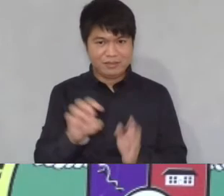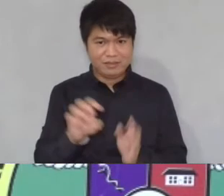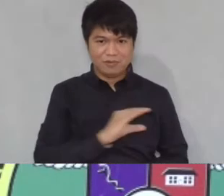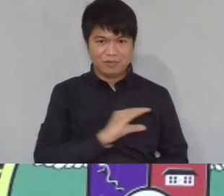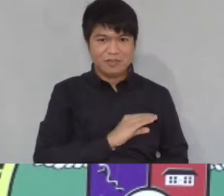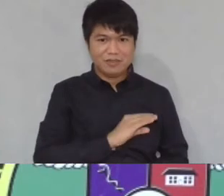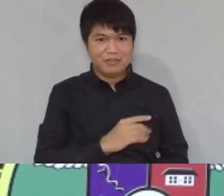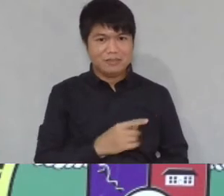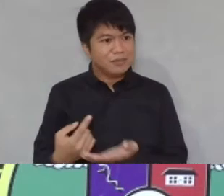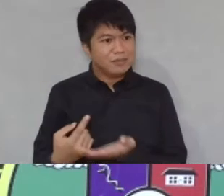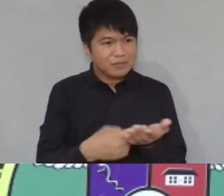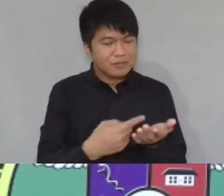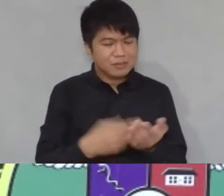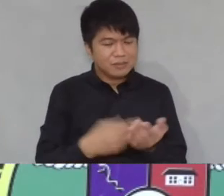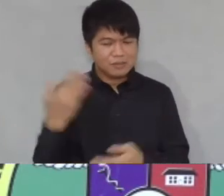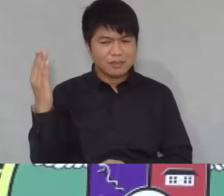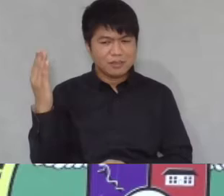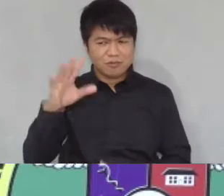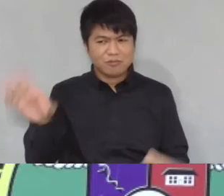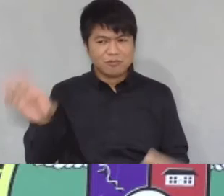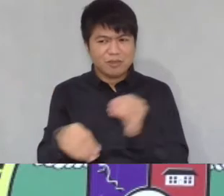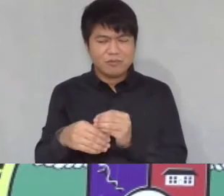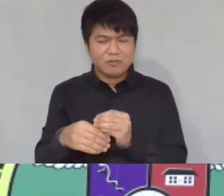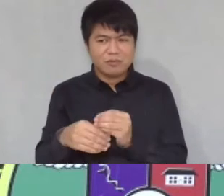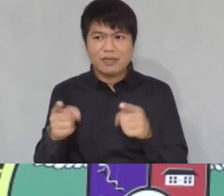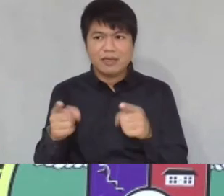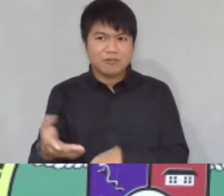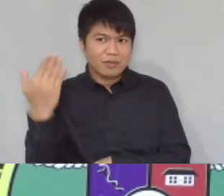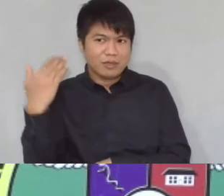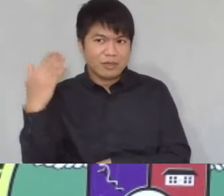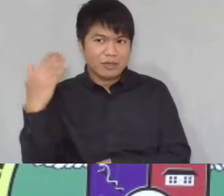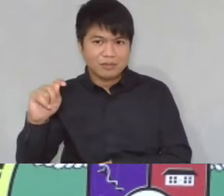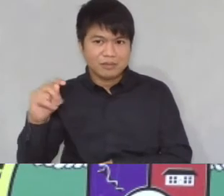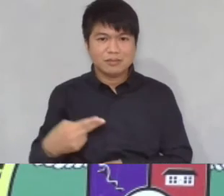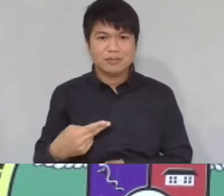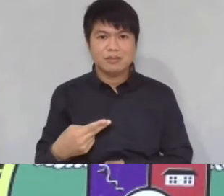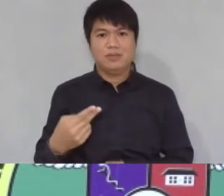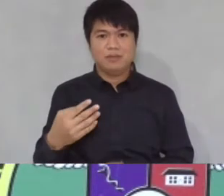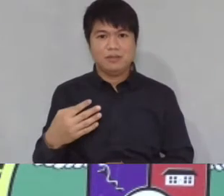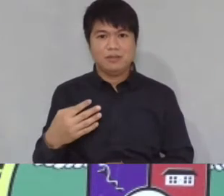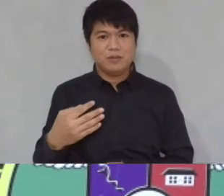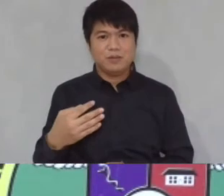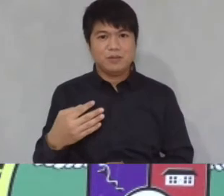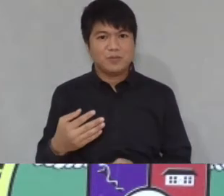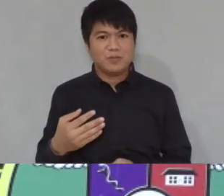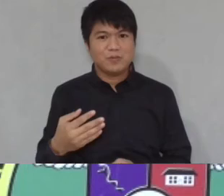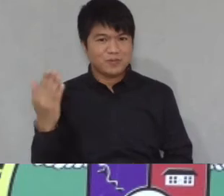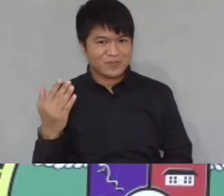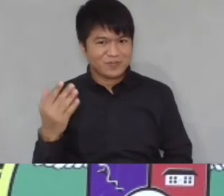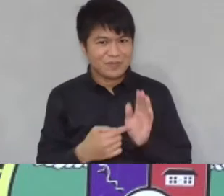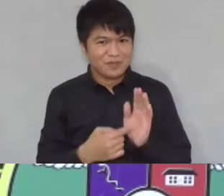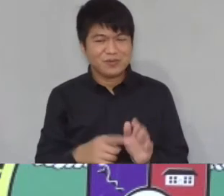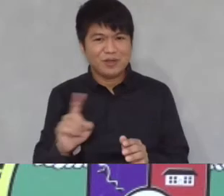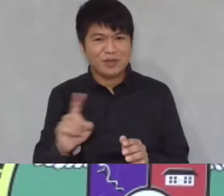discussions, pakita namin sa inyo. So our format is that we present what are our